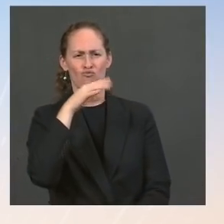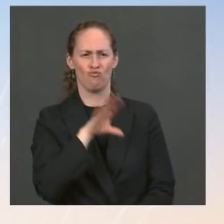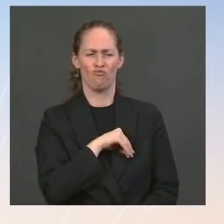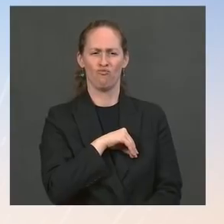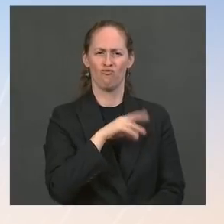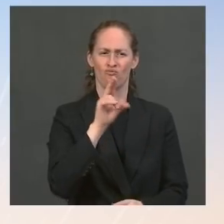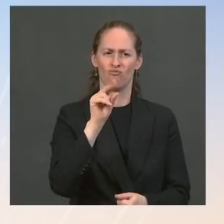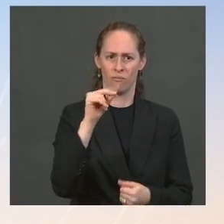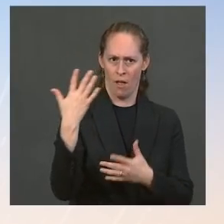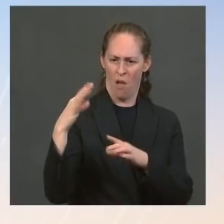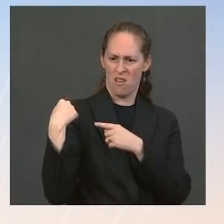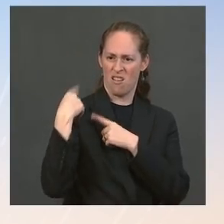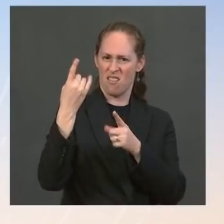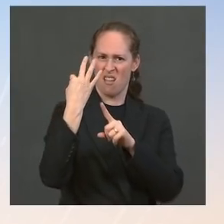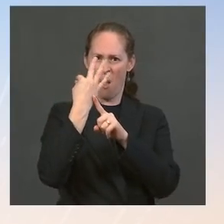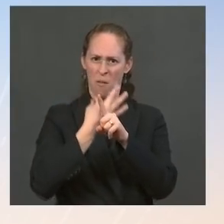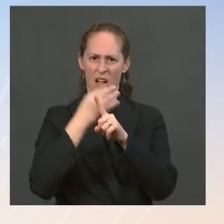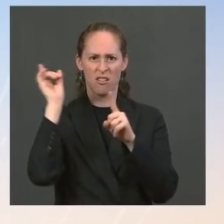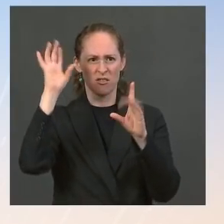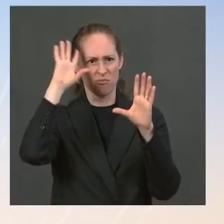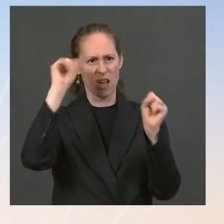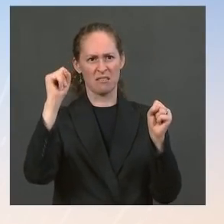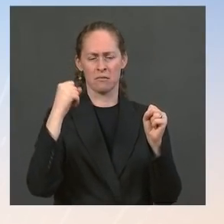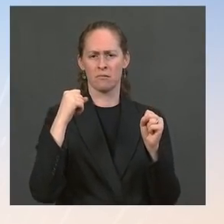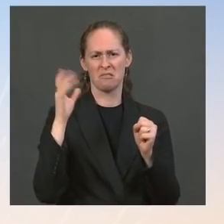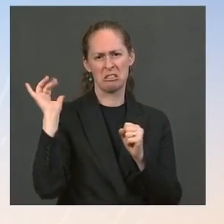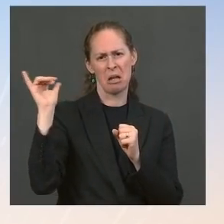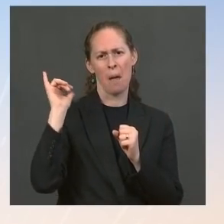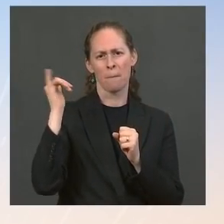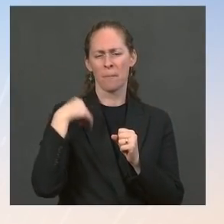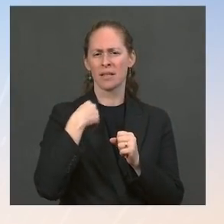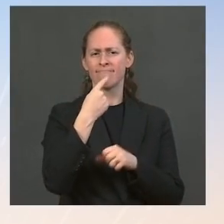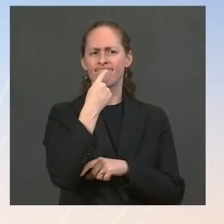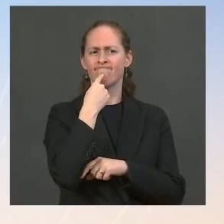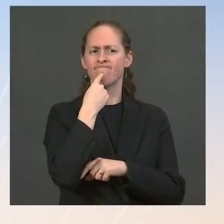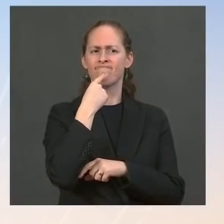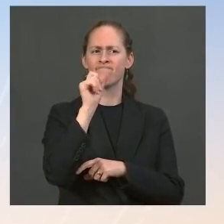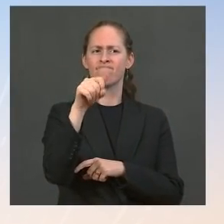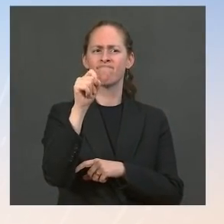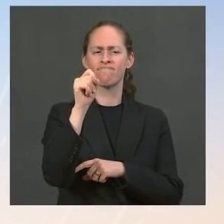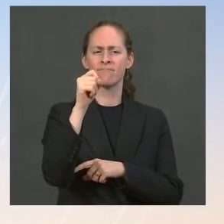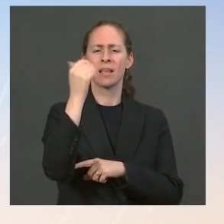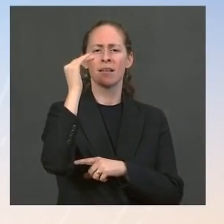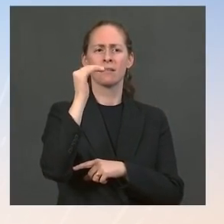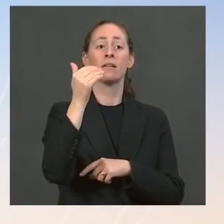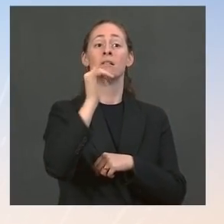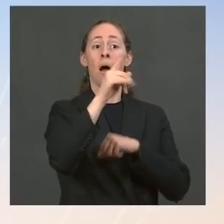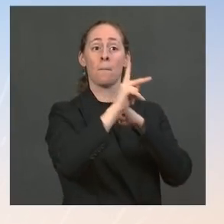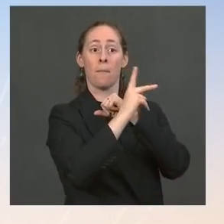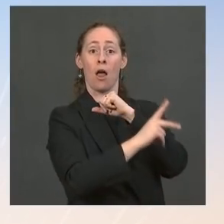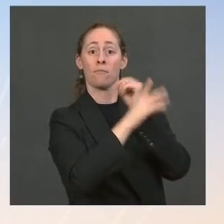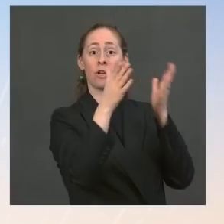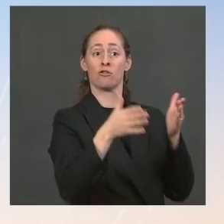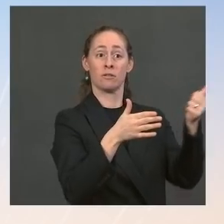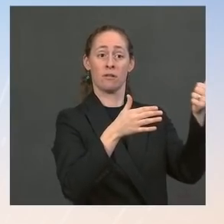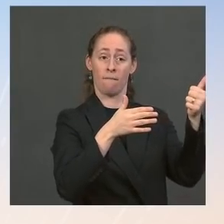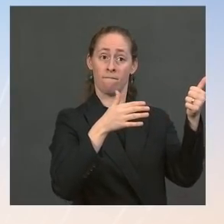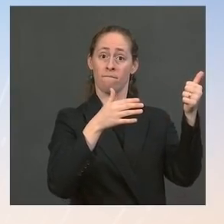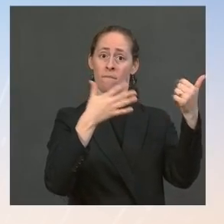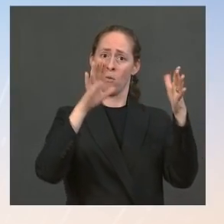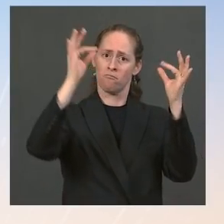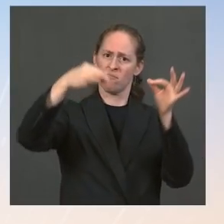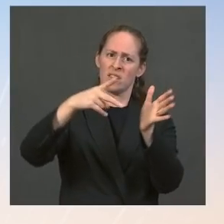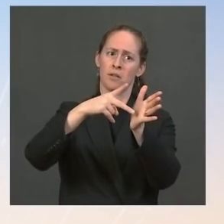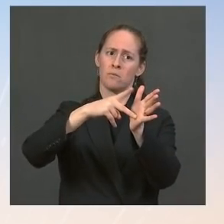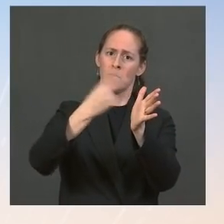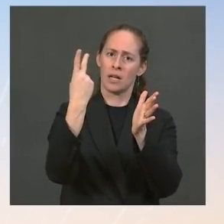presidency, and we share the disappointment. Obviously, as you know, and you touched on, the parliamentarian ruled twice in different ways